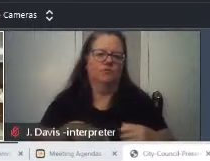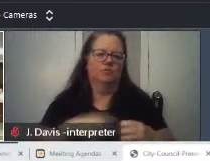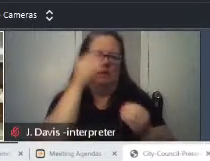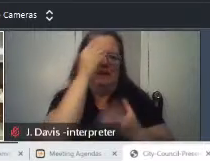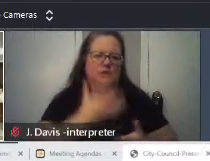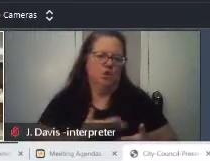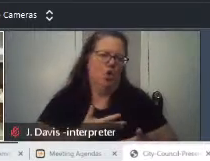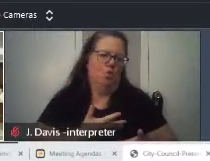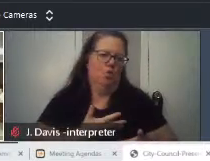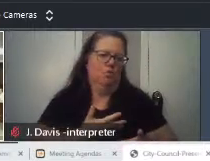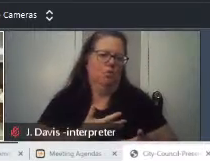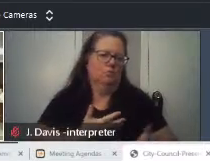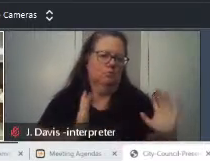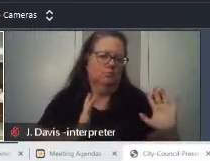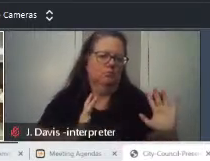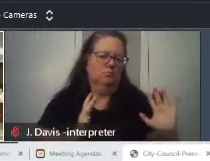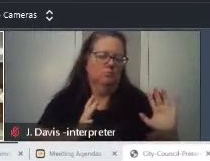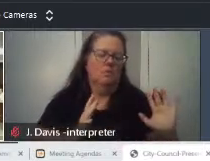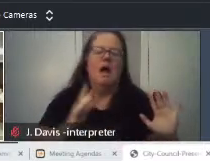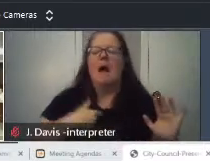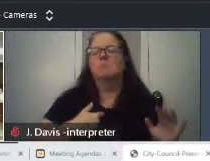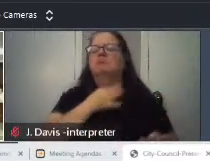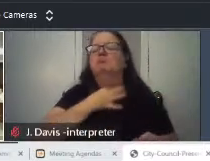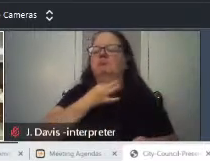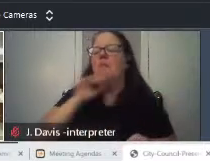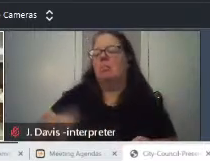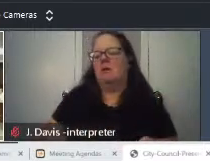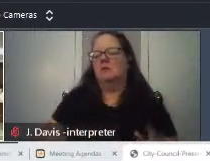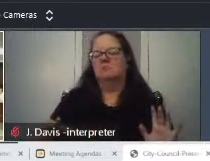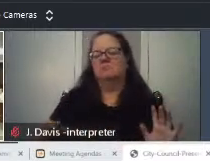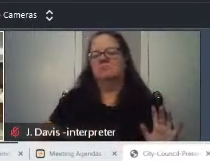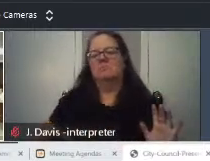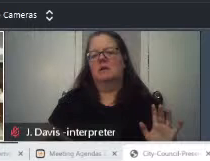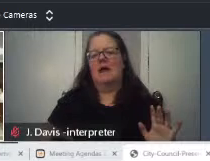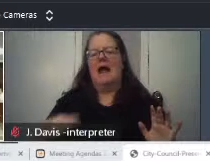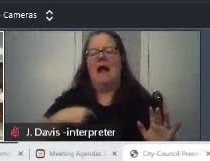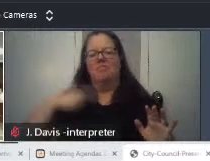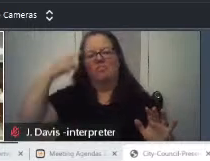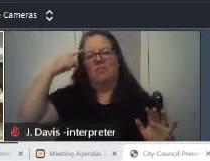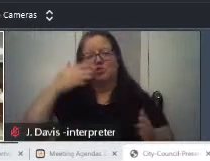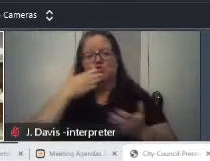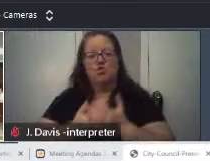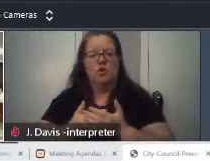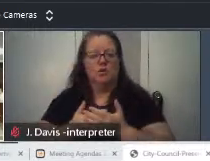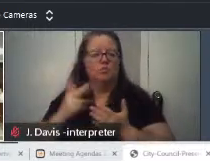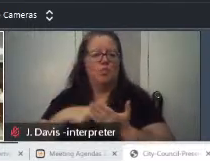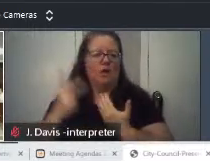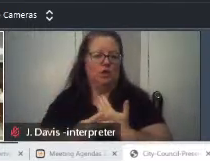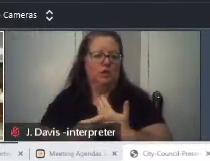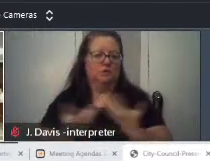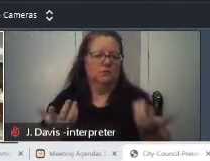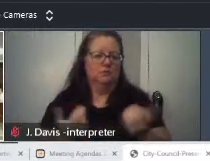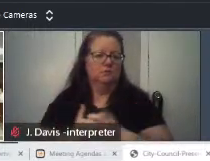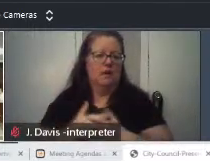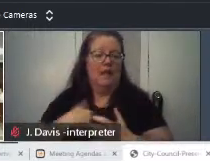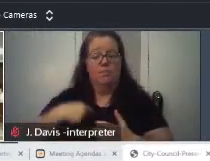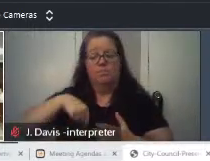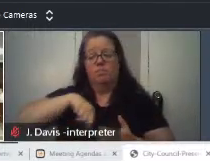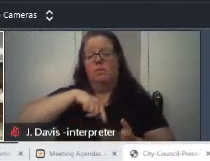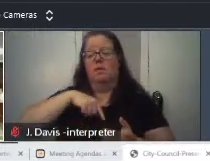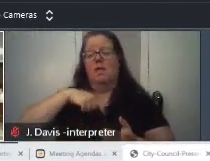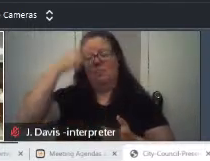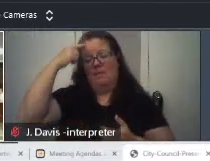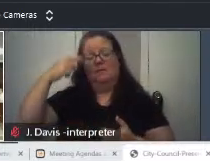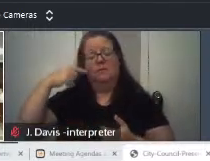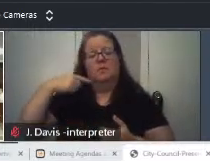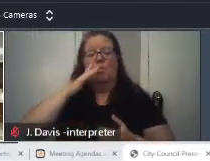us. Okay, those are my questions, and I do think it's a good product, and I think that it's something that the city could